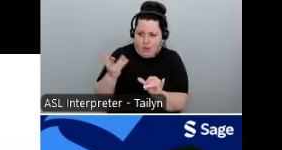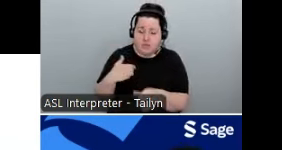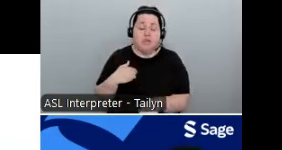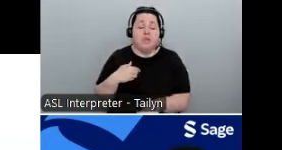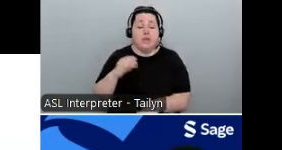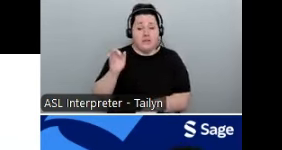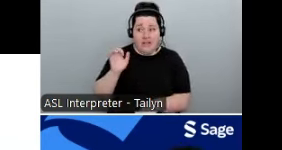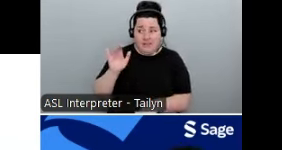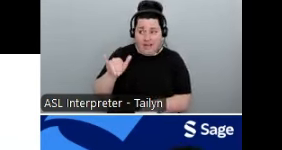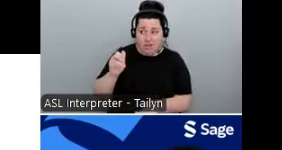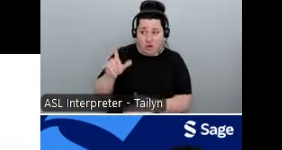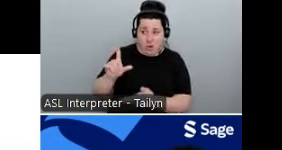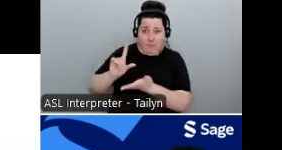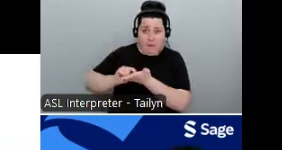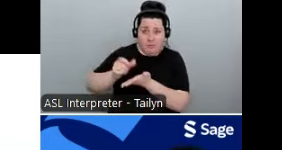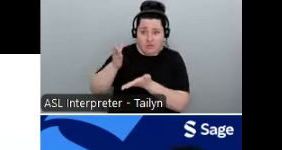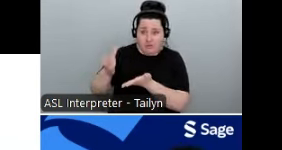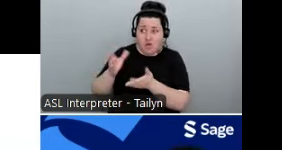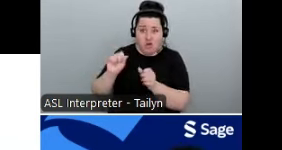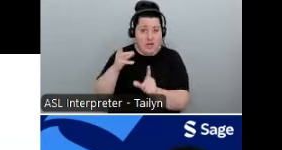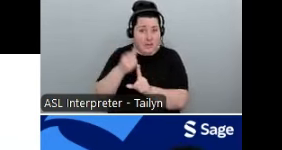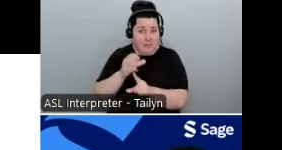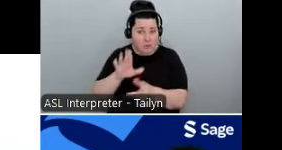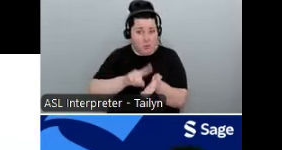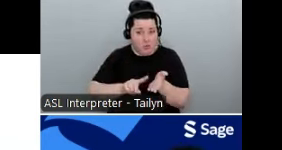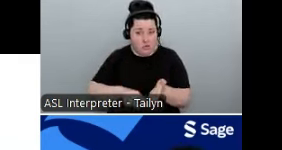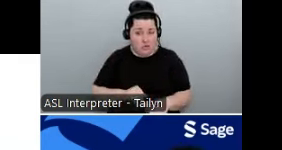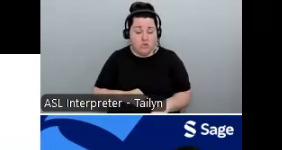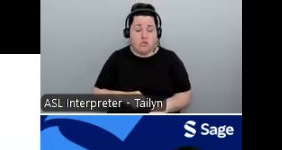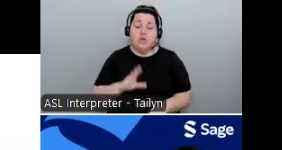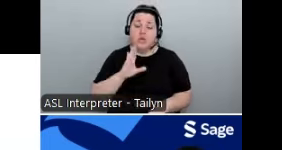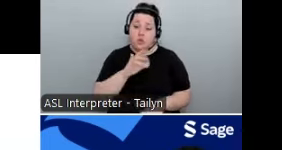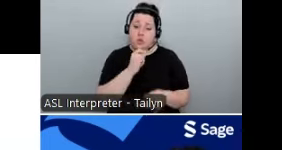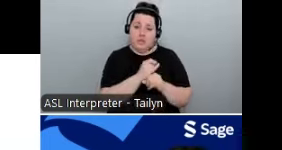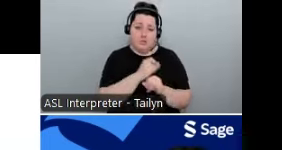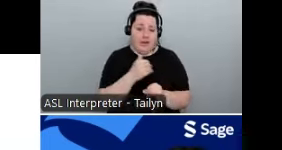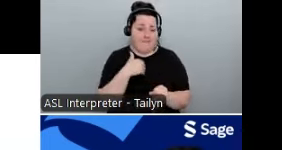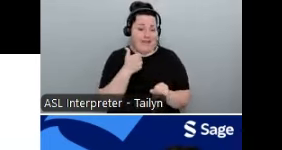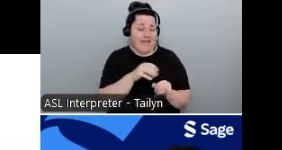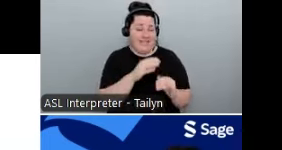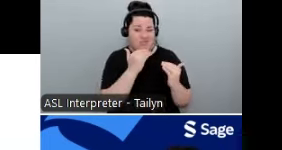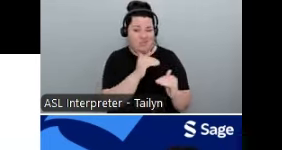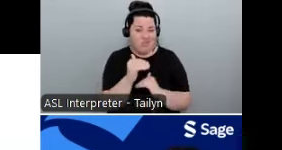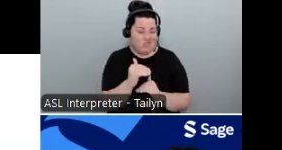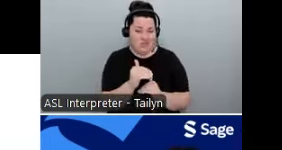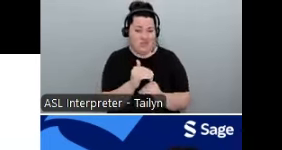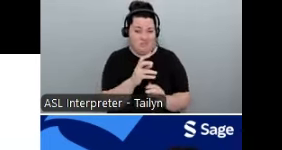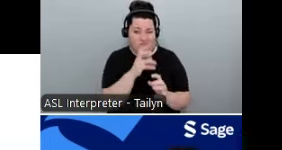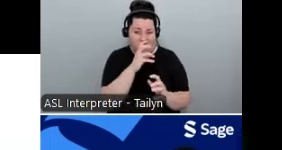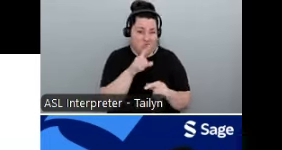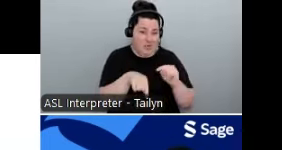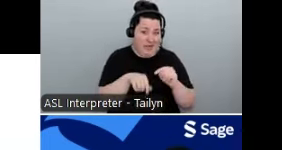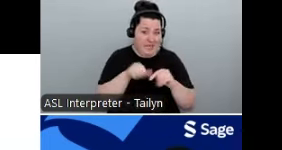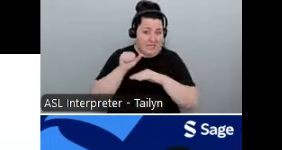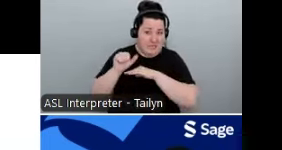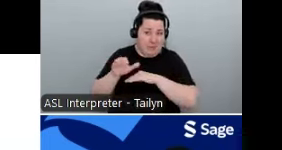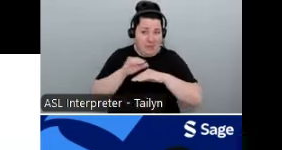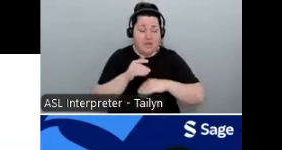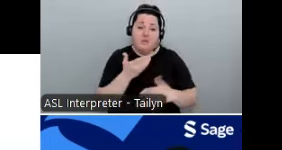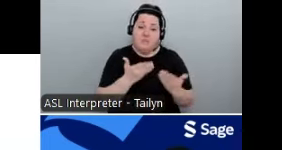journal have an impact on your research? Does your institution have any restrictions on where you can submit articles, i.e.